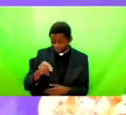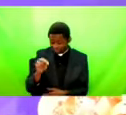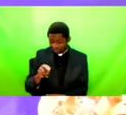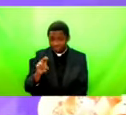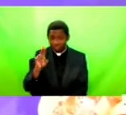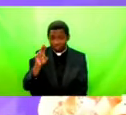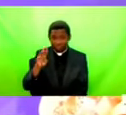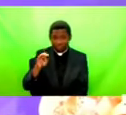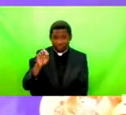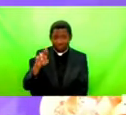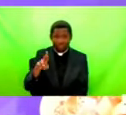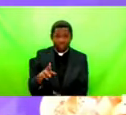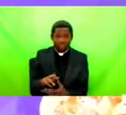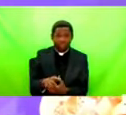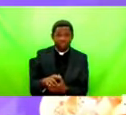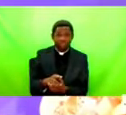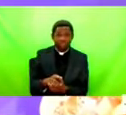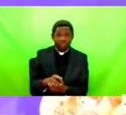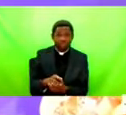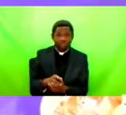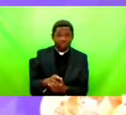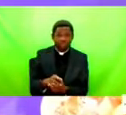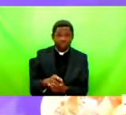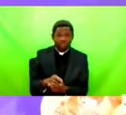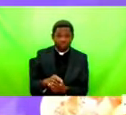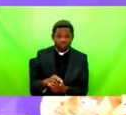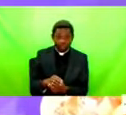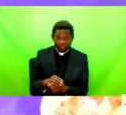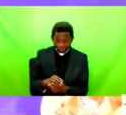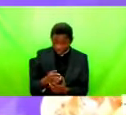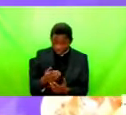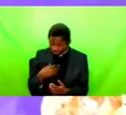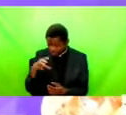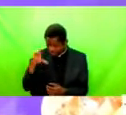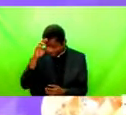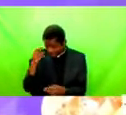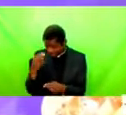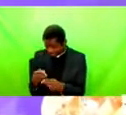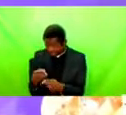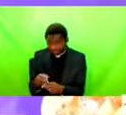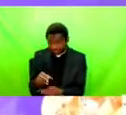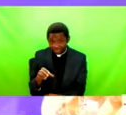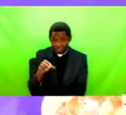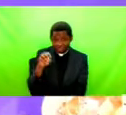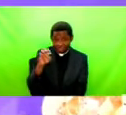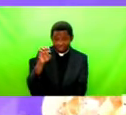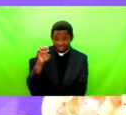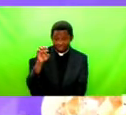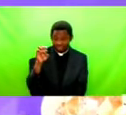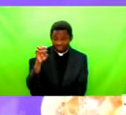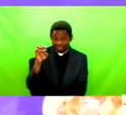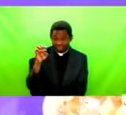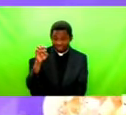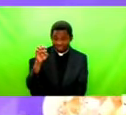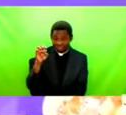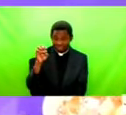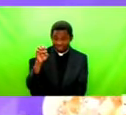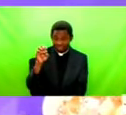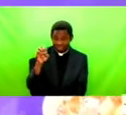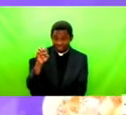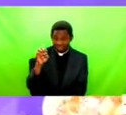This young man called Elder Koshi Delilah visited me every week for